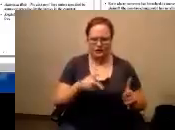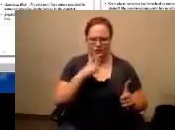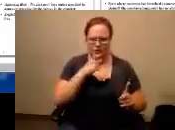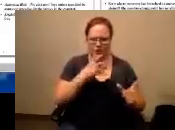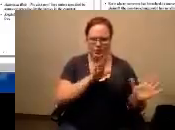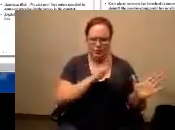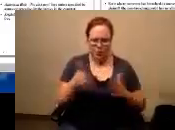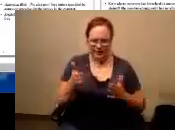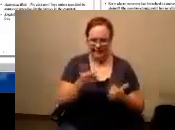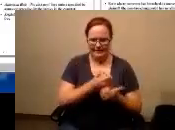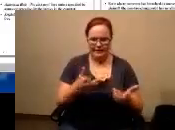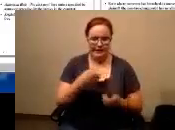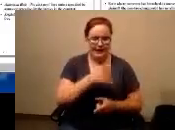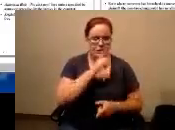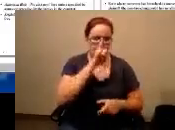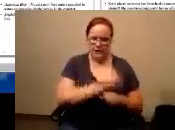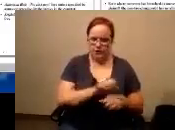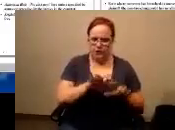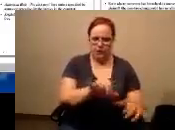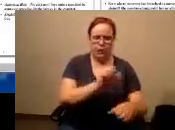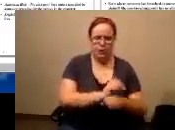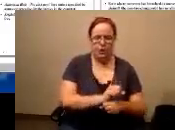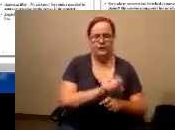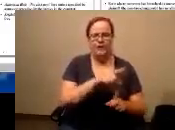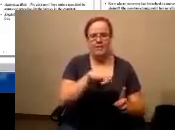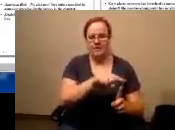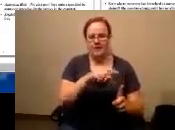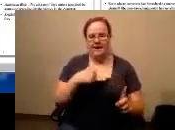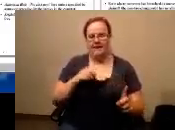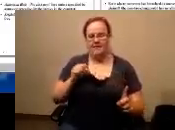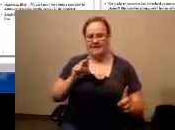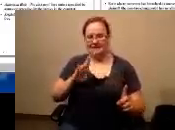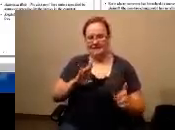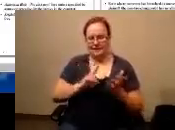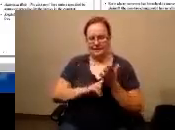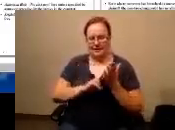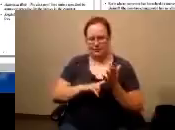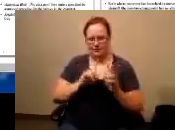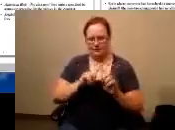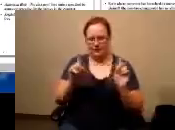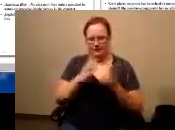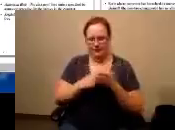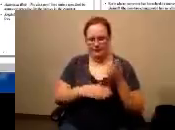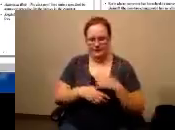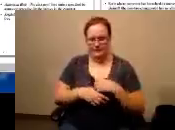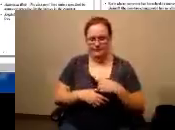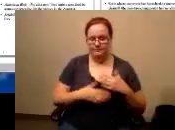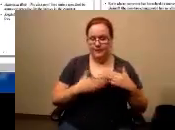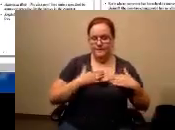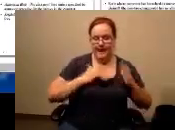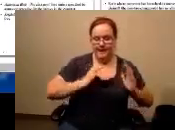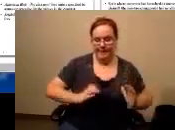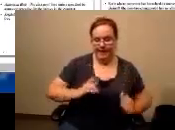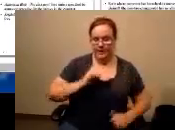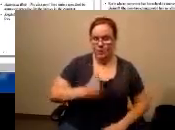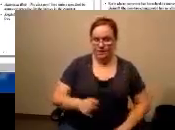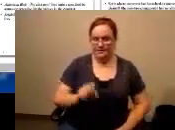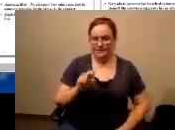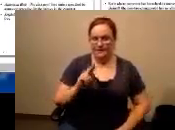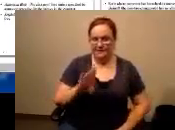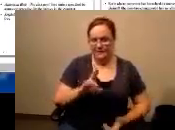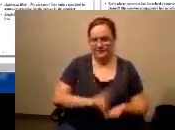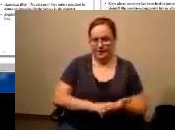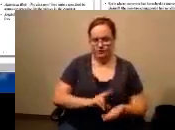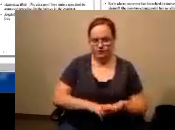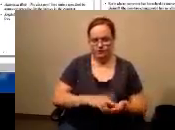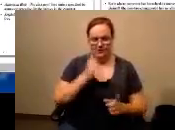and they're not the ones that actually do the work. They have subcontractors for different pieces of it. My client was a subcontractor